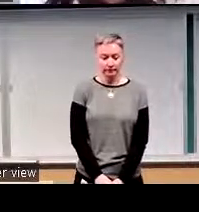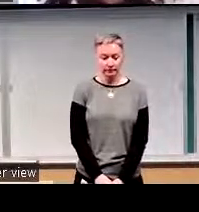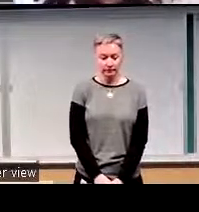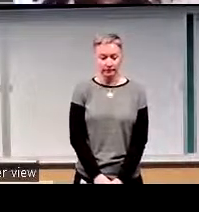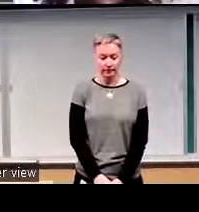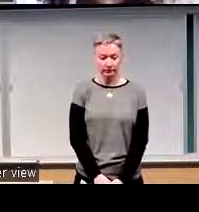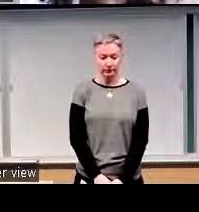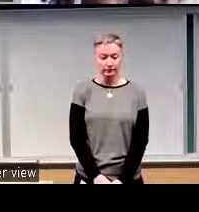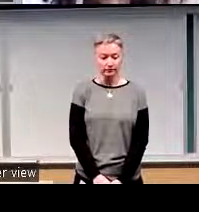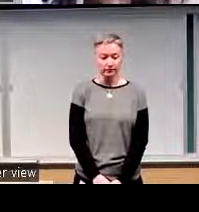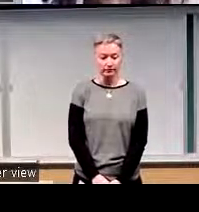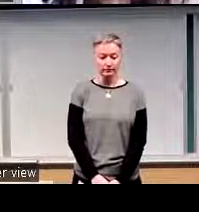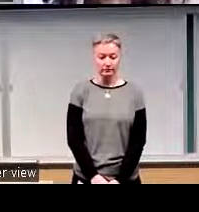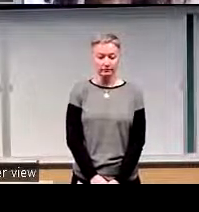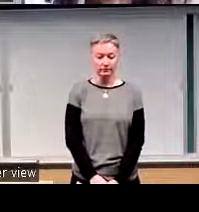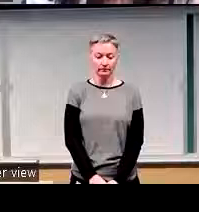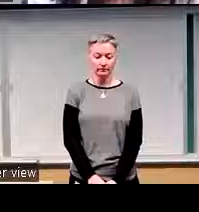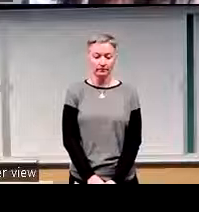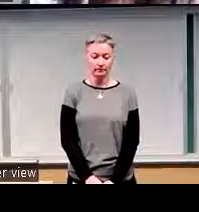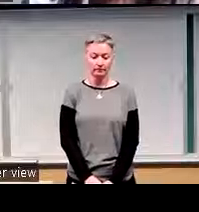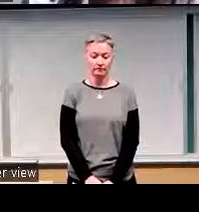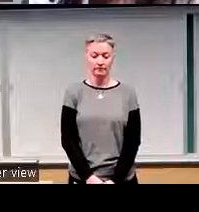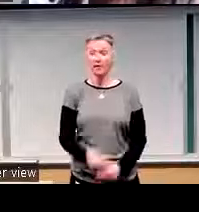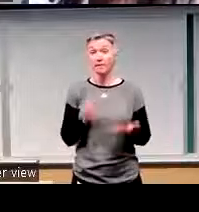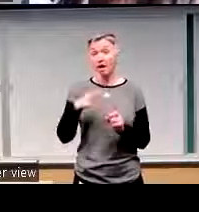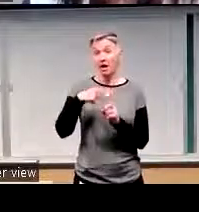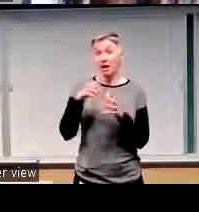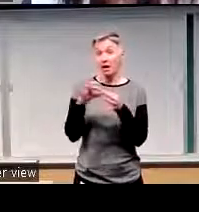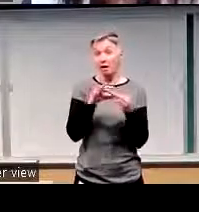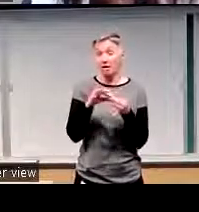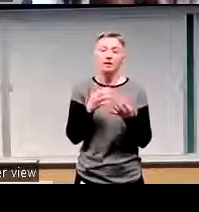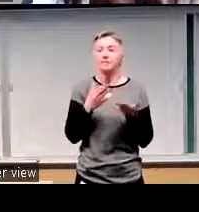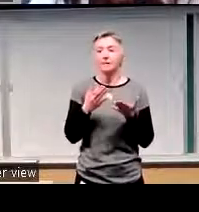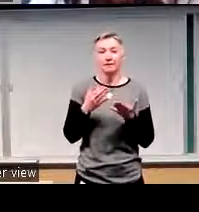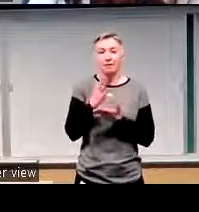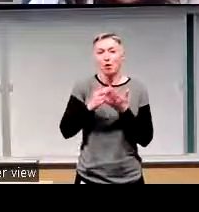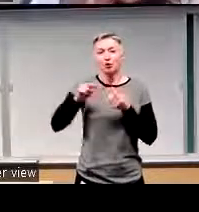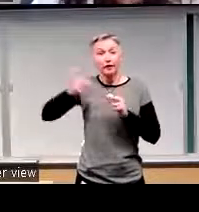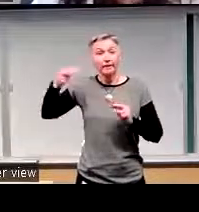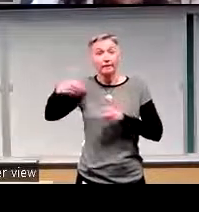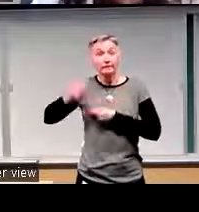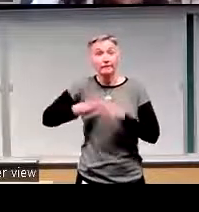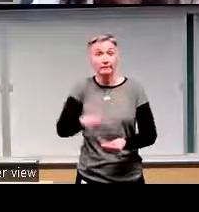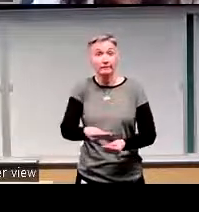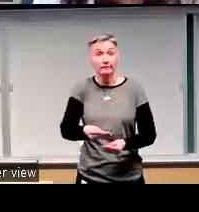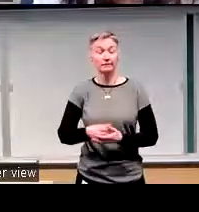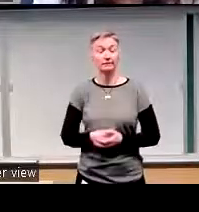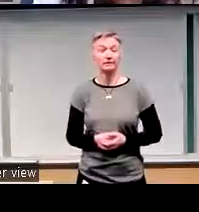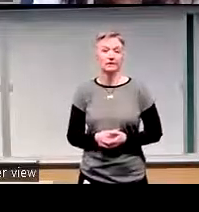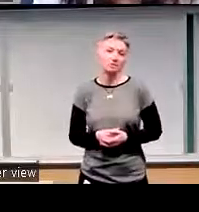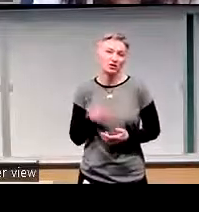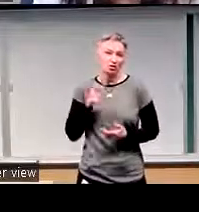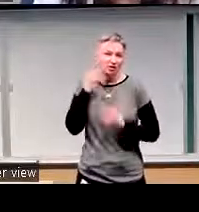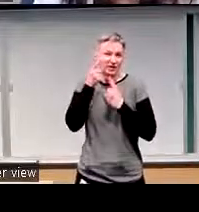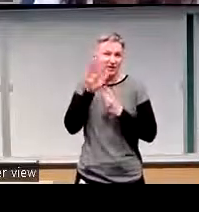which in part is likely to be due to heritability. So that's something to consider,